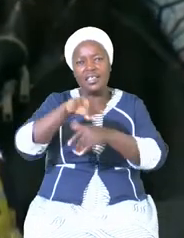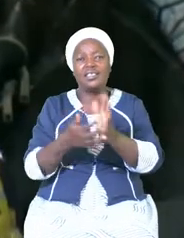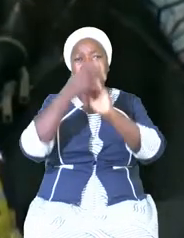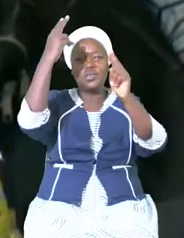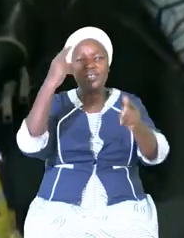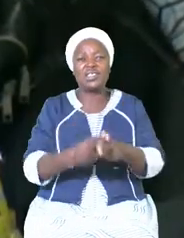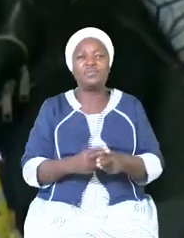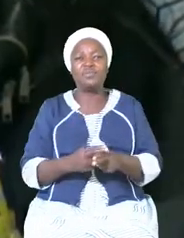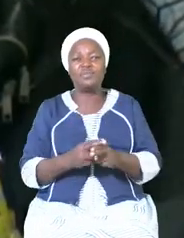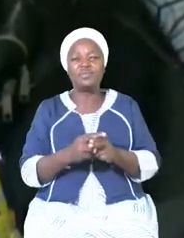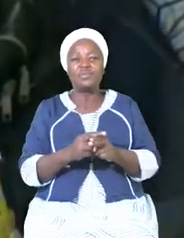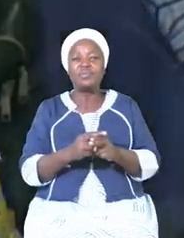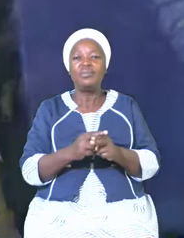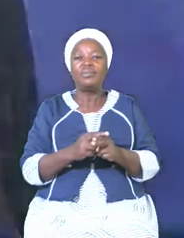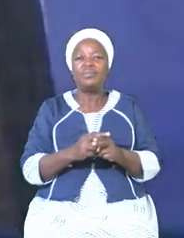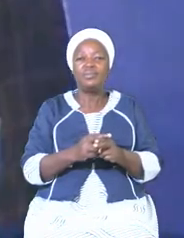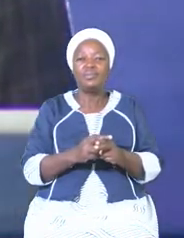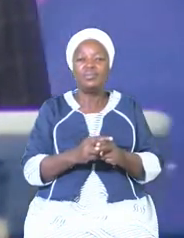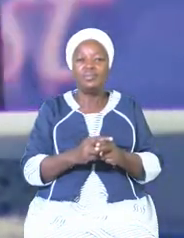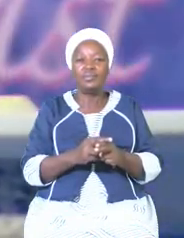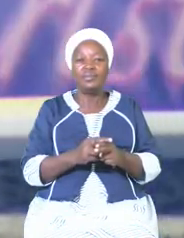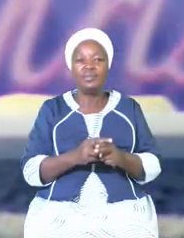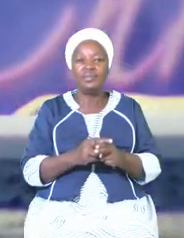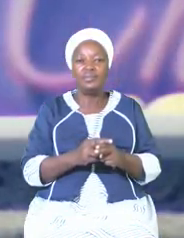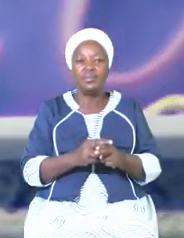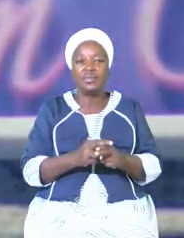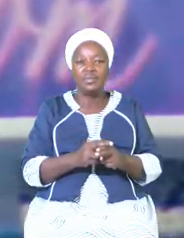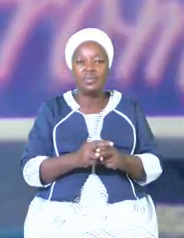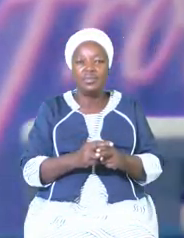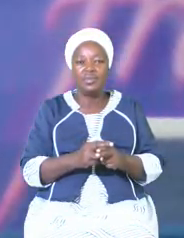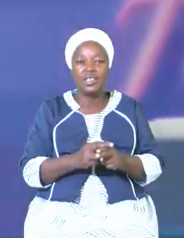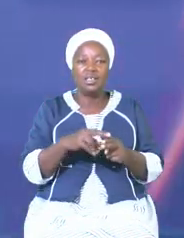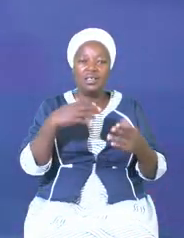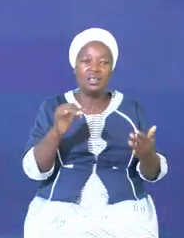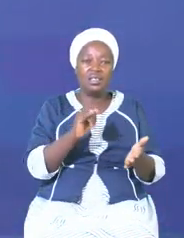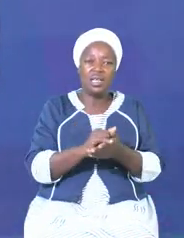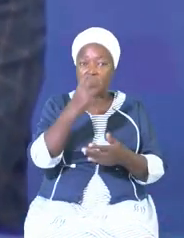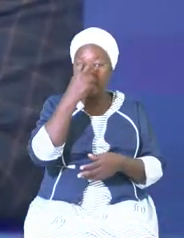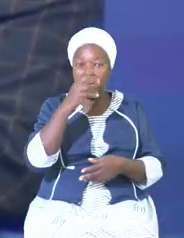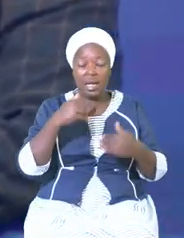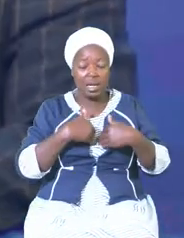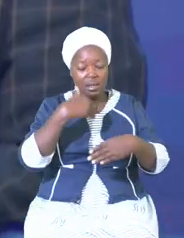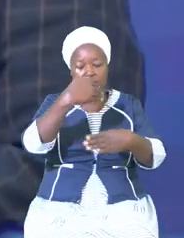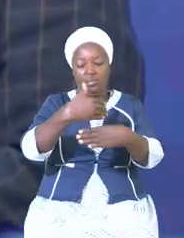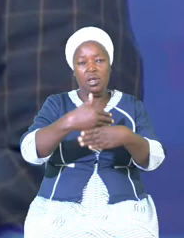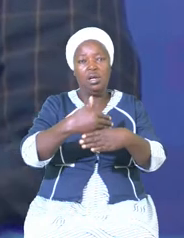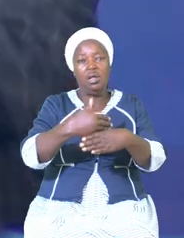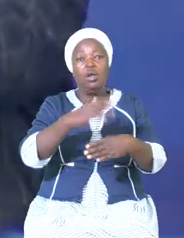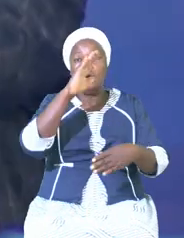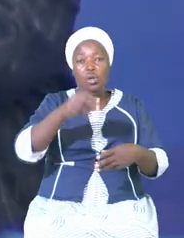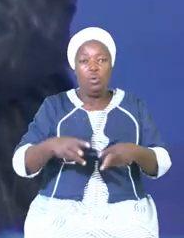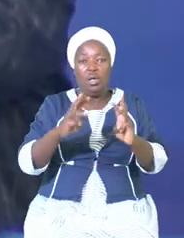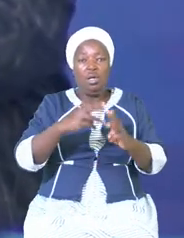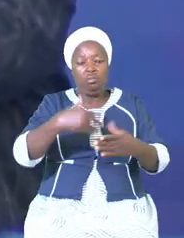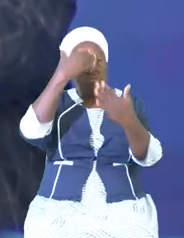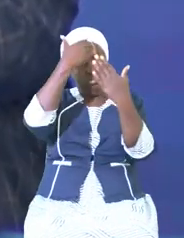name. The blindness that blocks your way, you cannot see the next person.